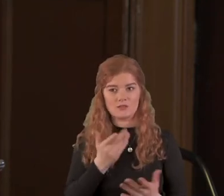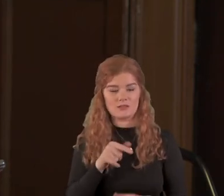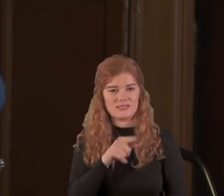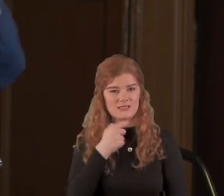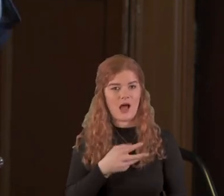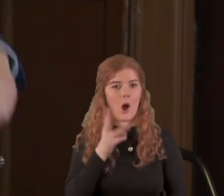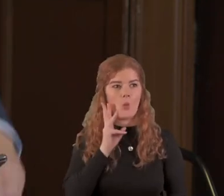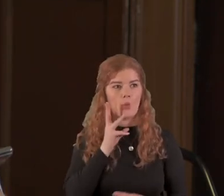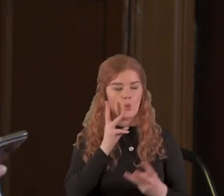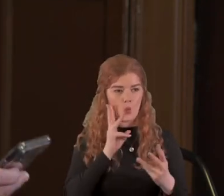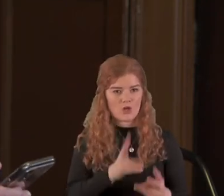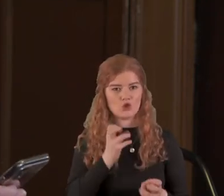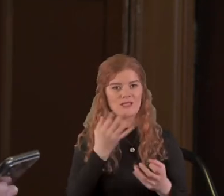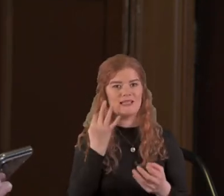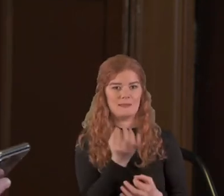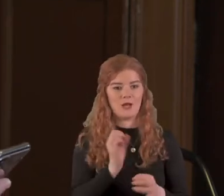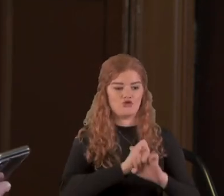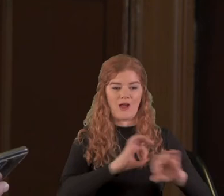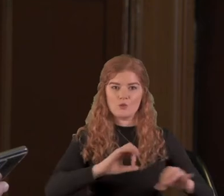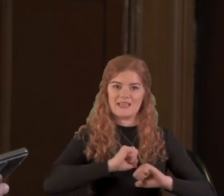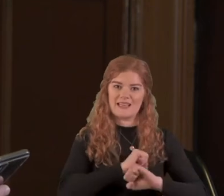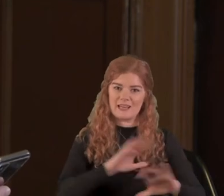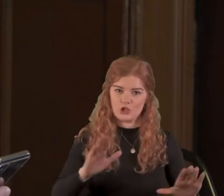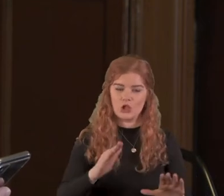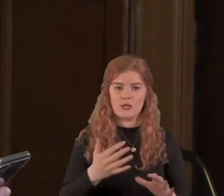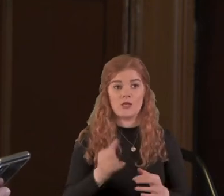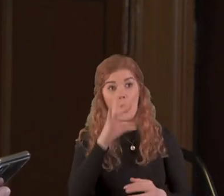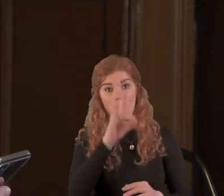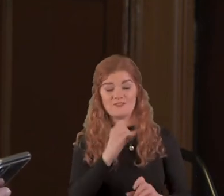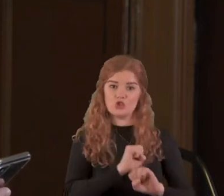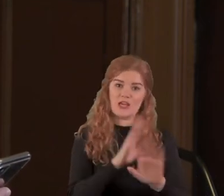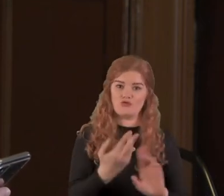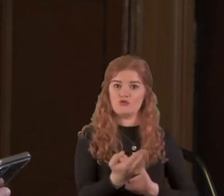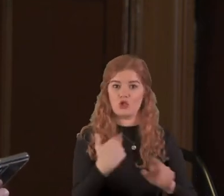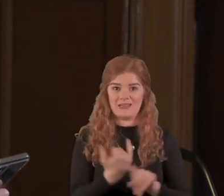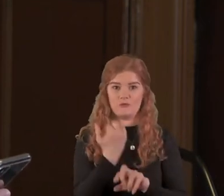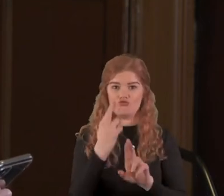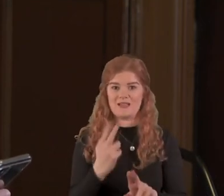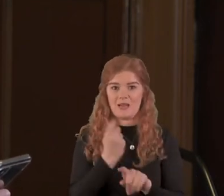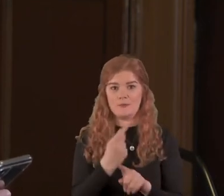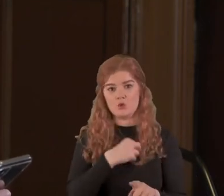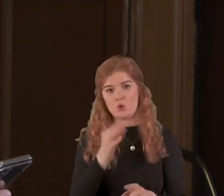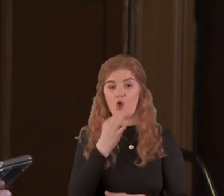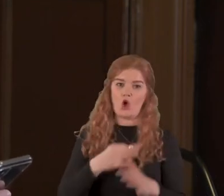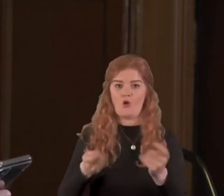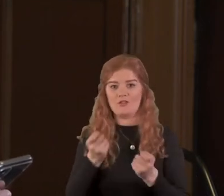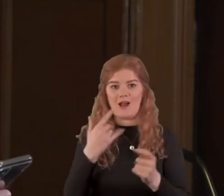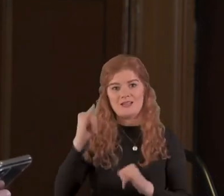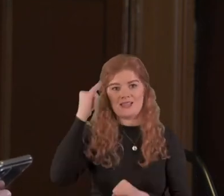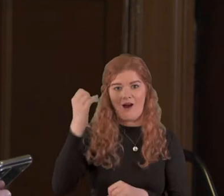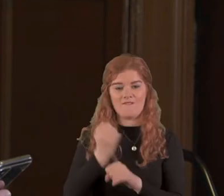I wish to keep the ground clear in hopes of a general return at the right moment to the governing idea of